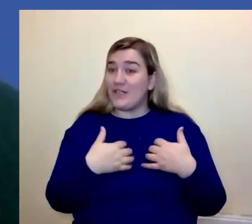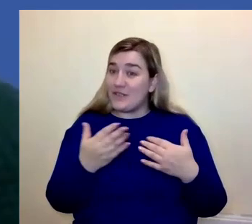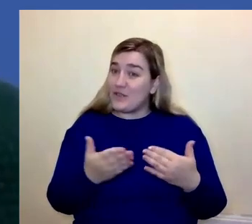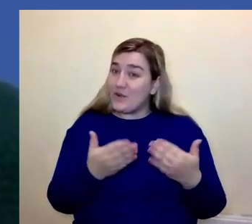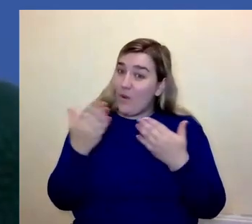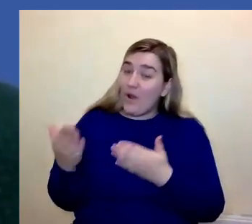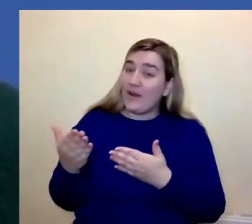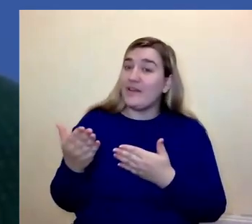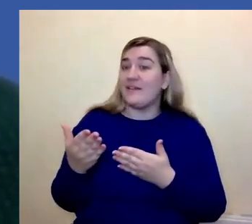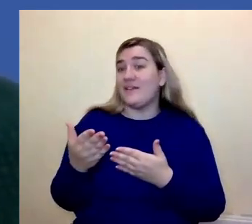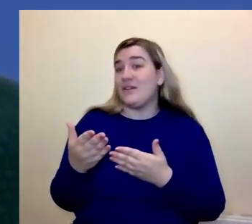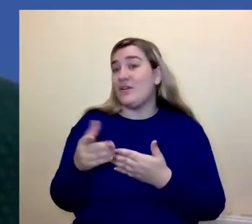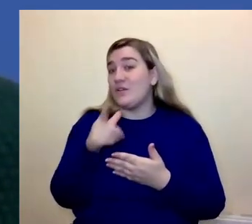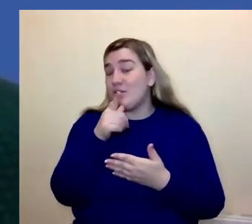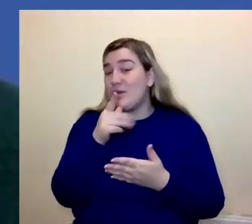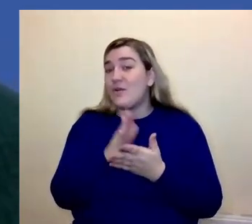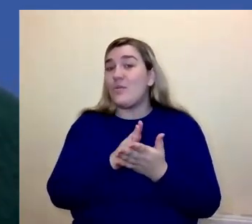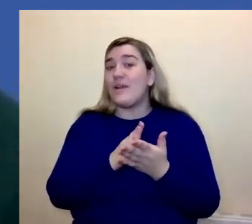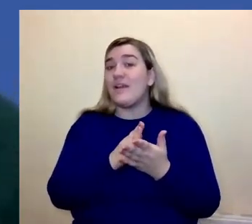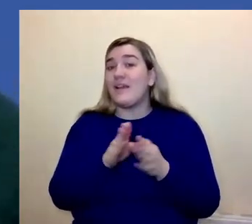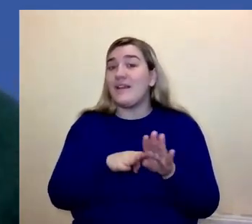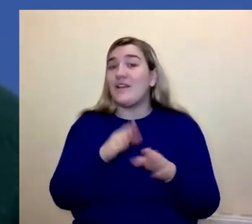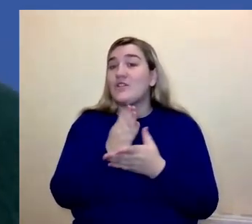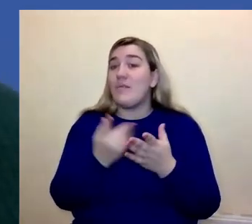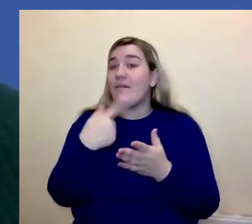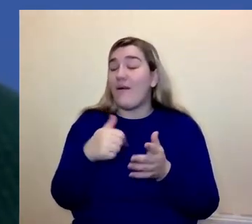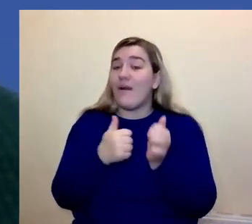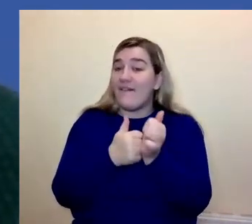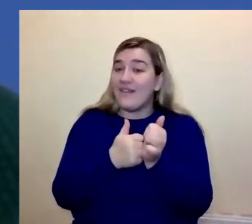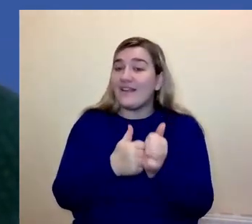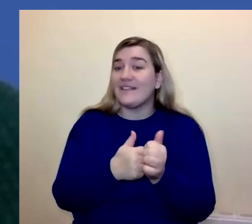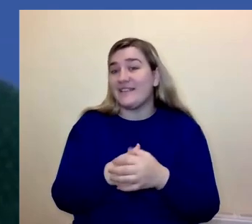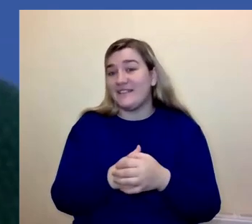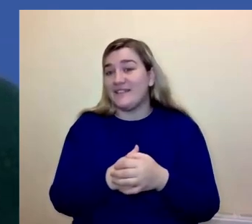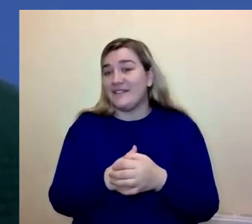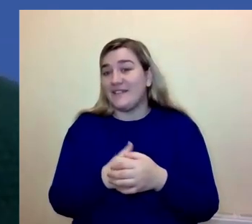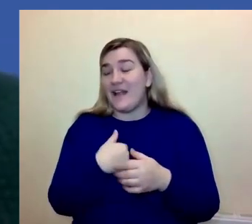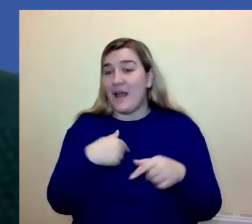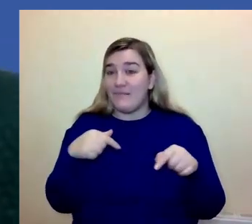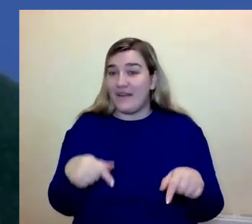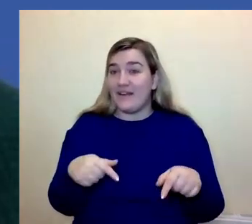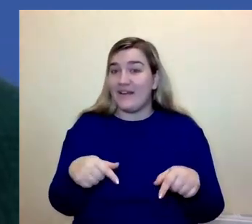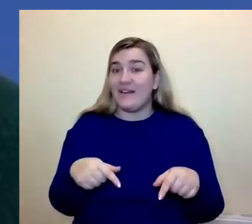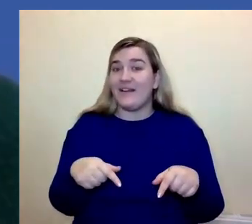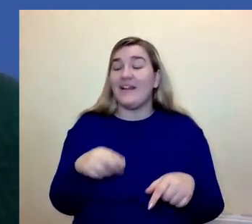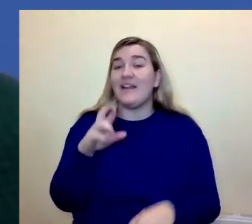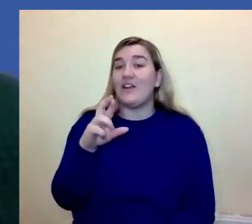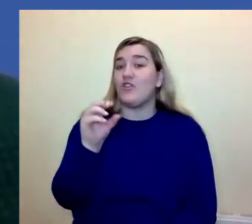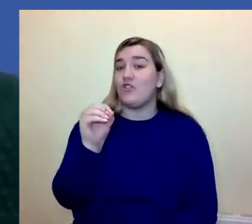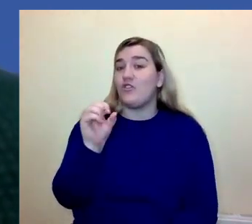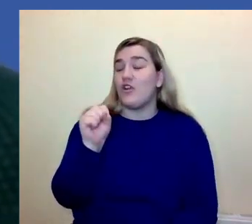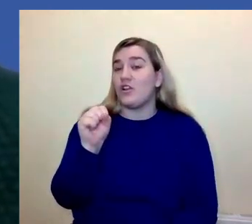to speak to some of our advocates. I'm sitting here in Roscrea and